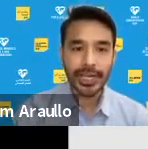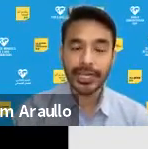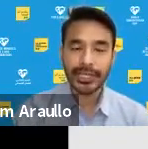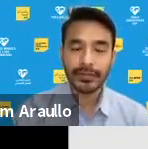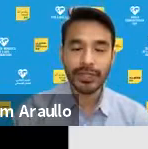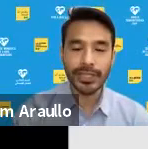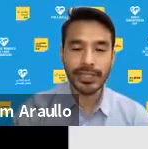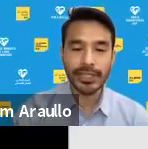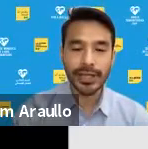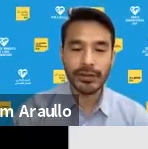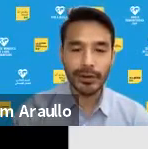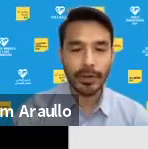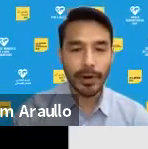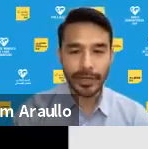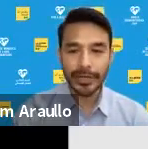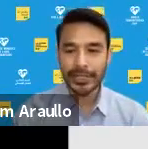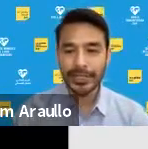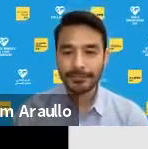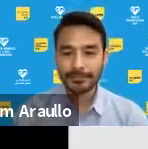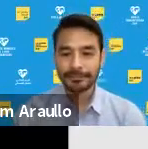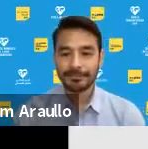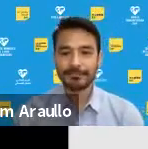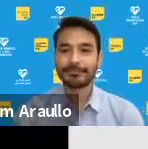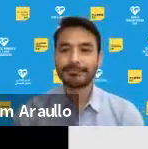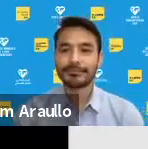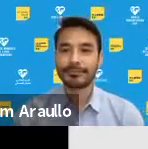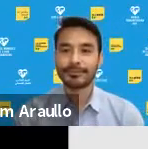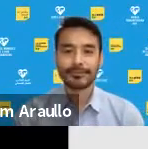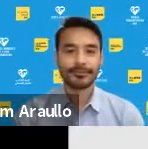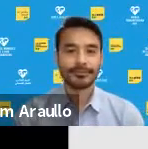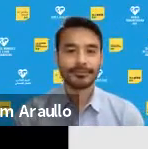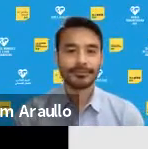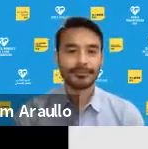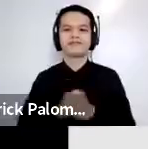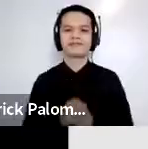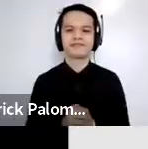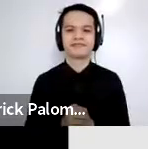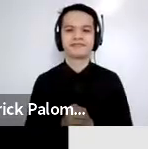messages and activities for our partners.